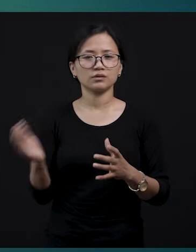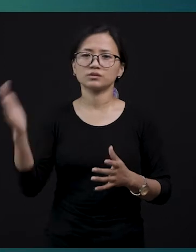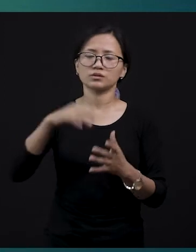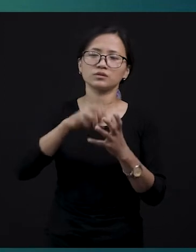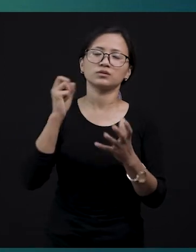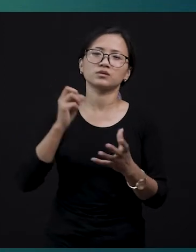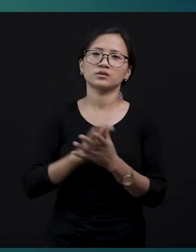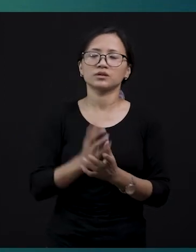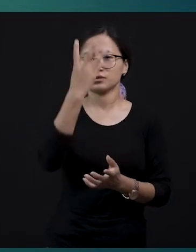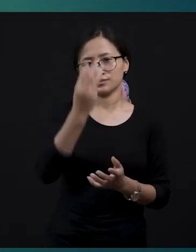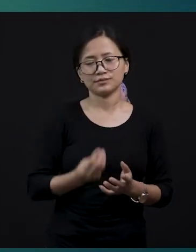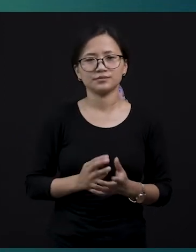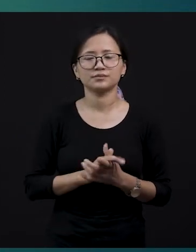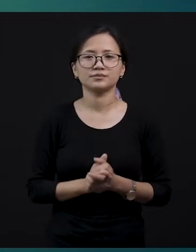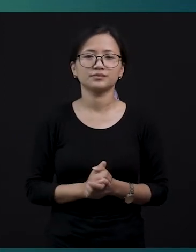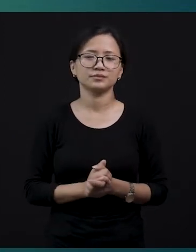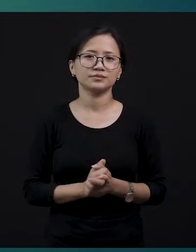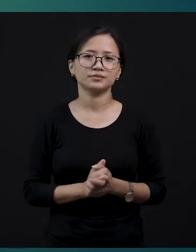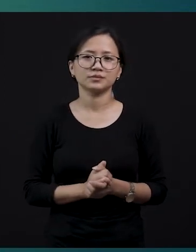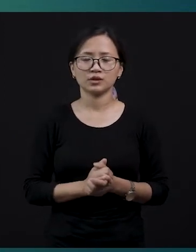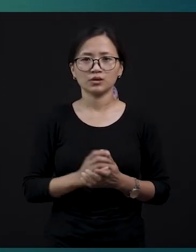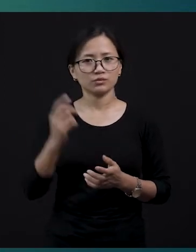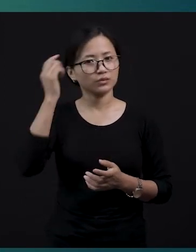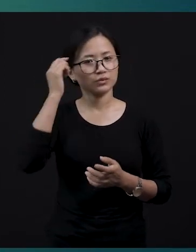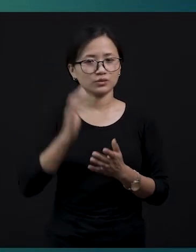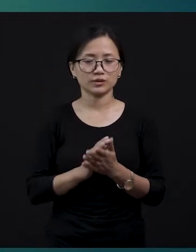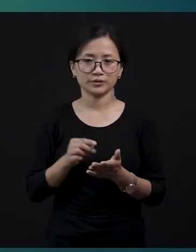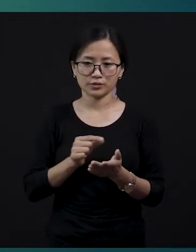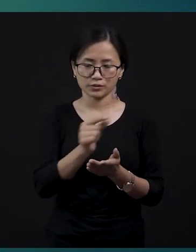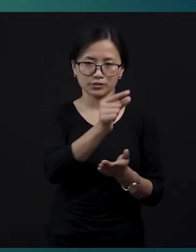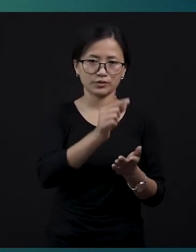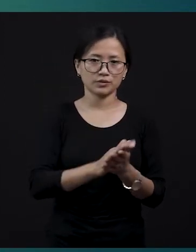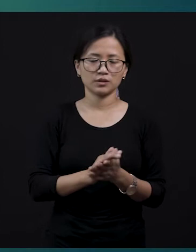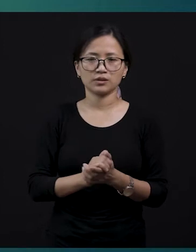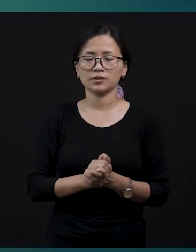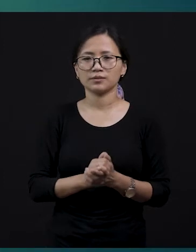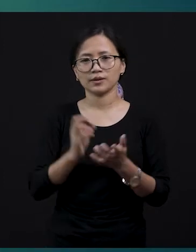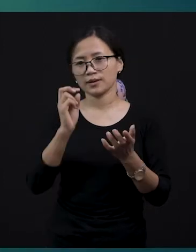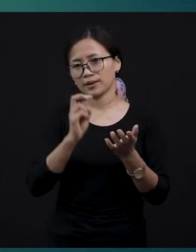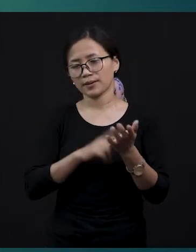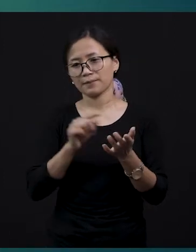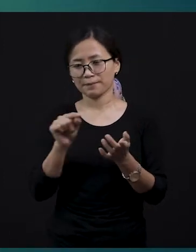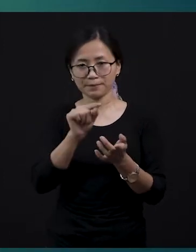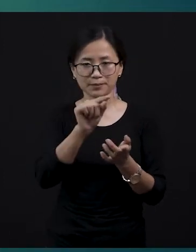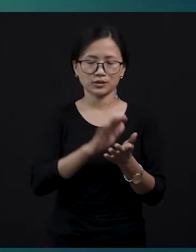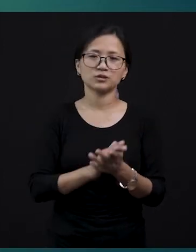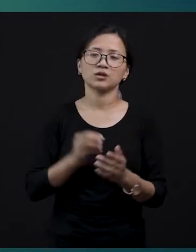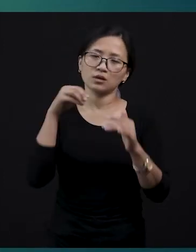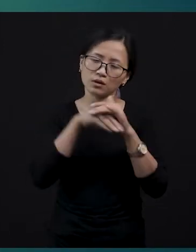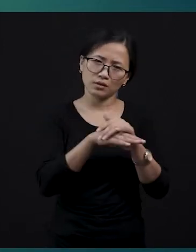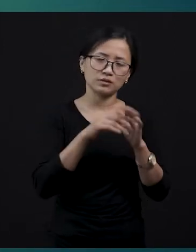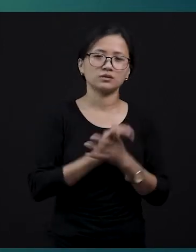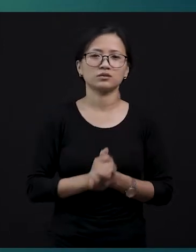hide themselves in the burrows, okay? We know that rats and mice live in burrows under the ground. So they would just go and hide there